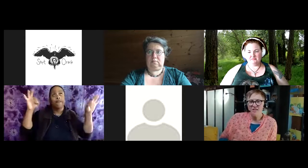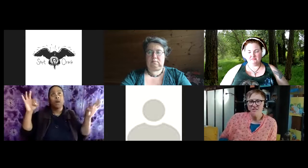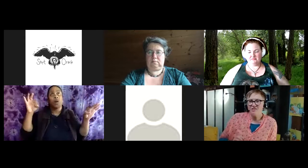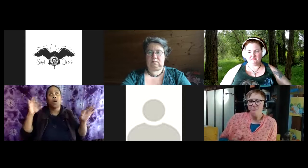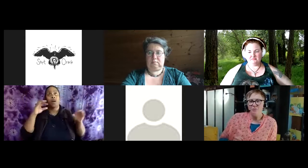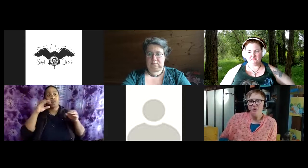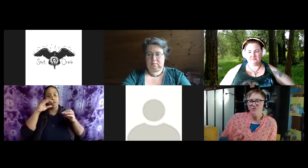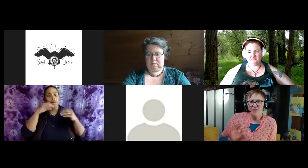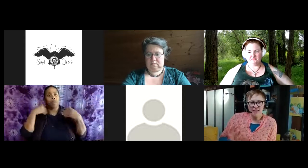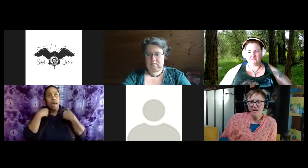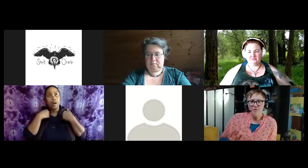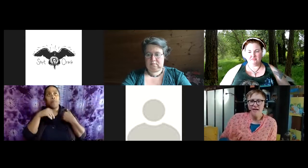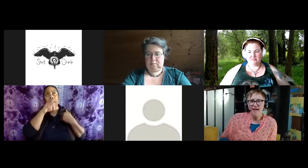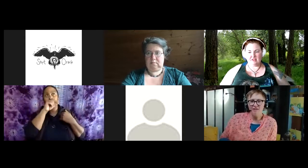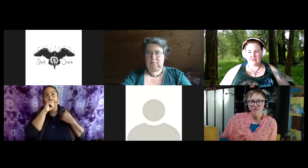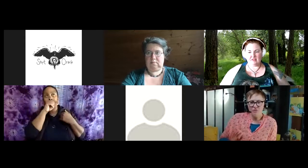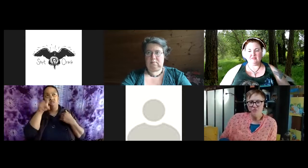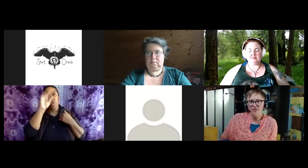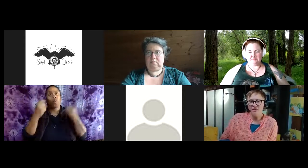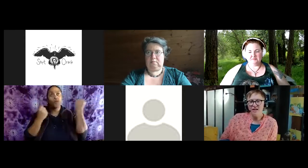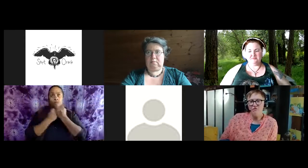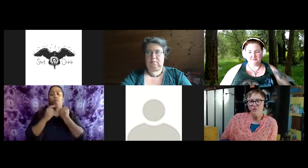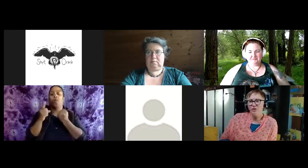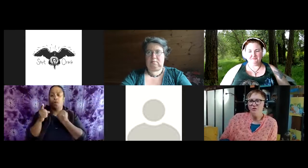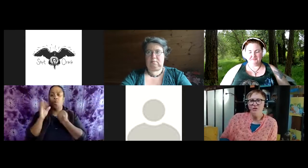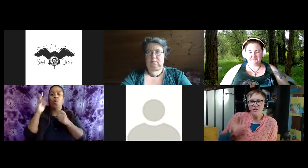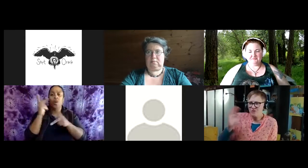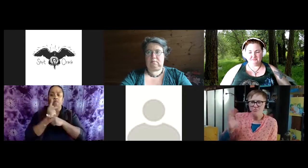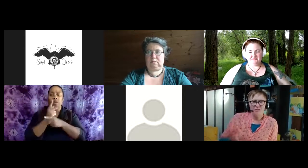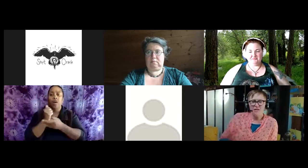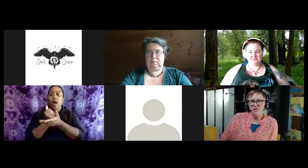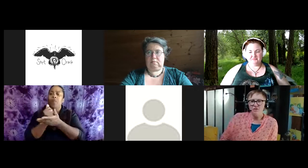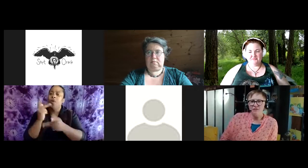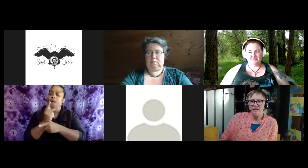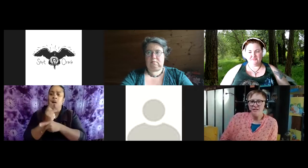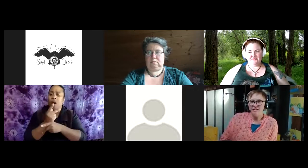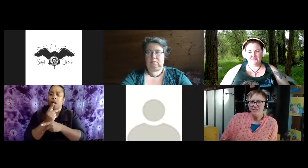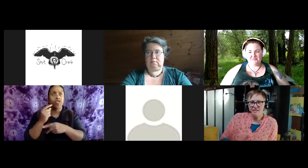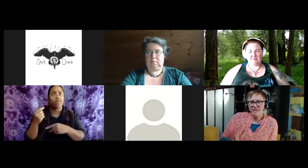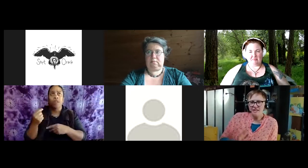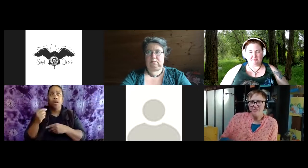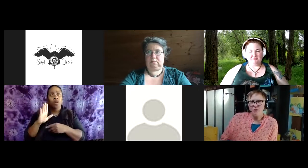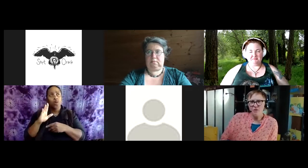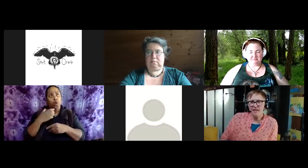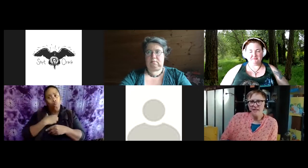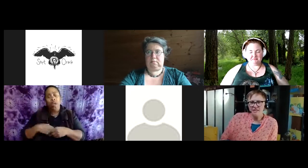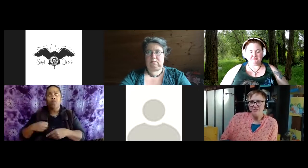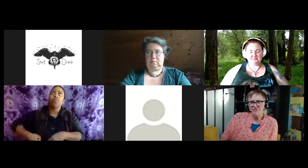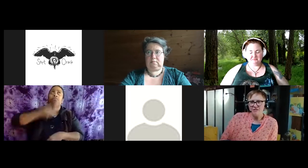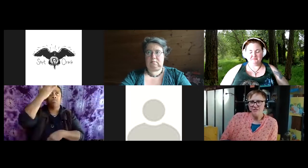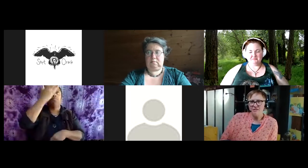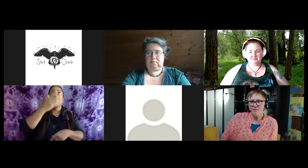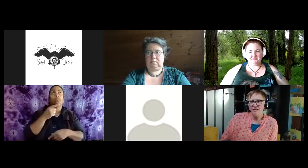the beasts, the birds, that they have your back. They'll figure it out for you. You just put that wish out there, and that's really what I like to